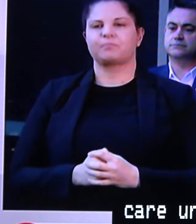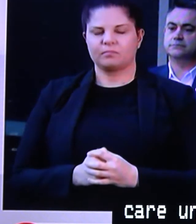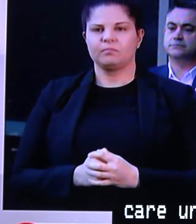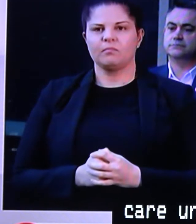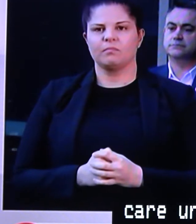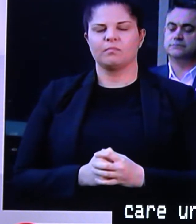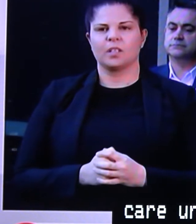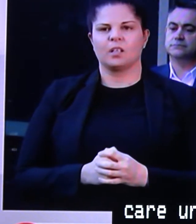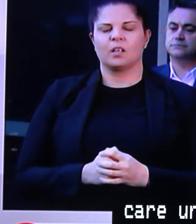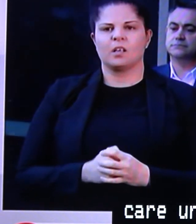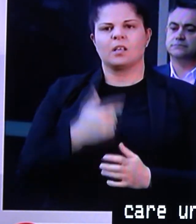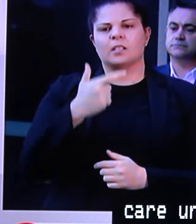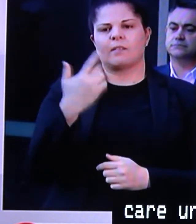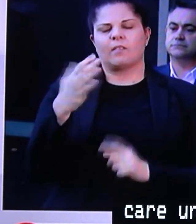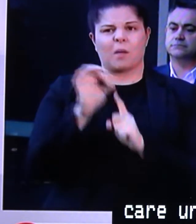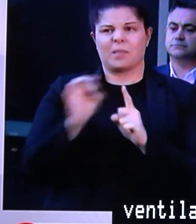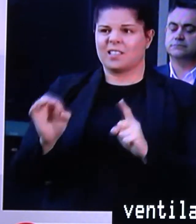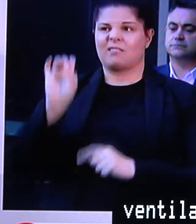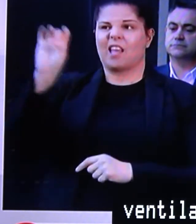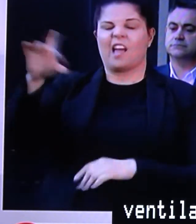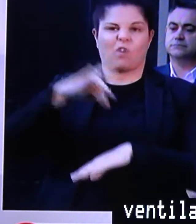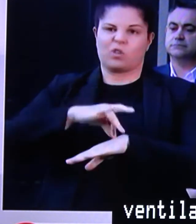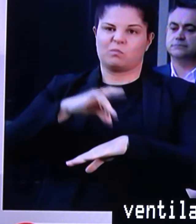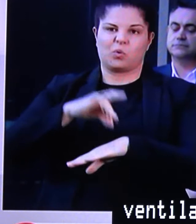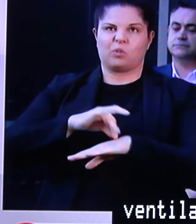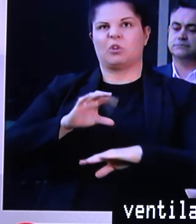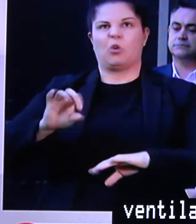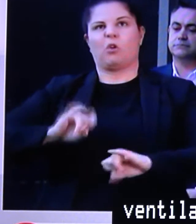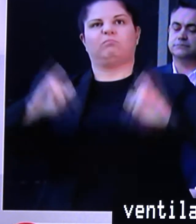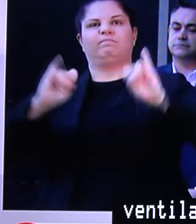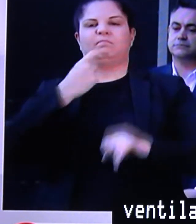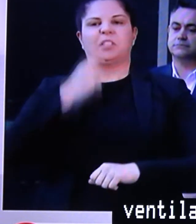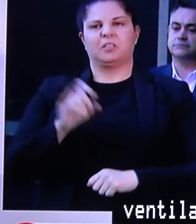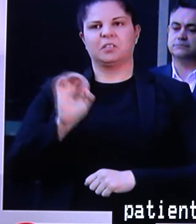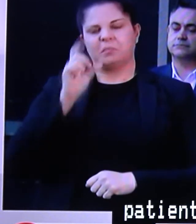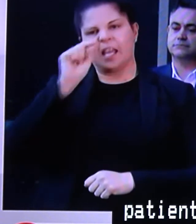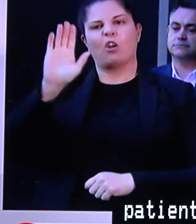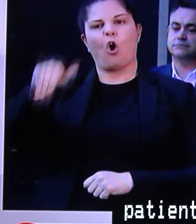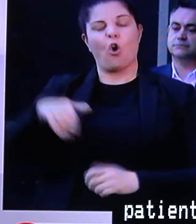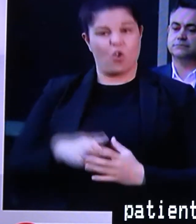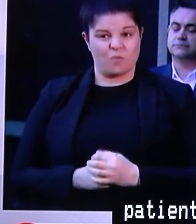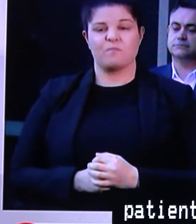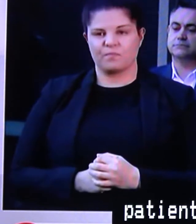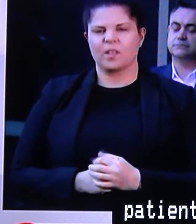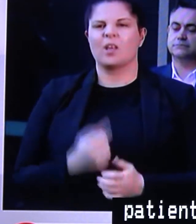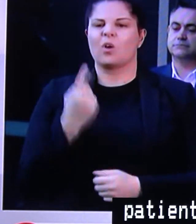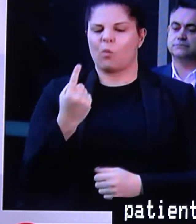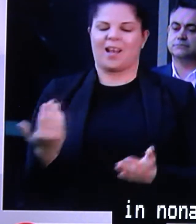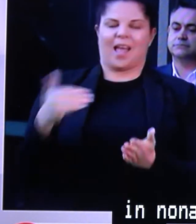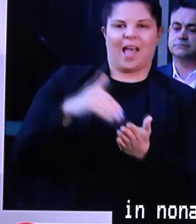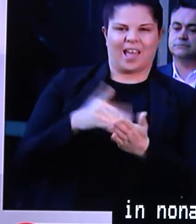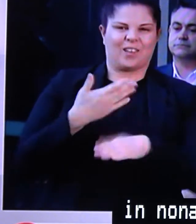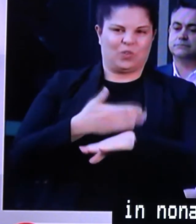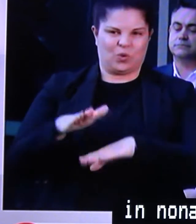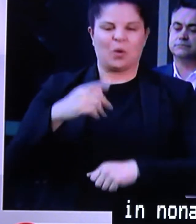cases are being managed in non-acute out-of-hospital care. The one additional case is from a 7-year-old boy